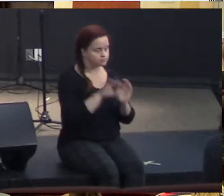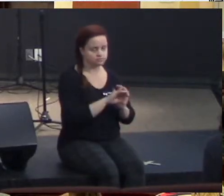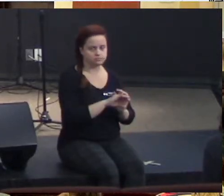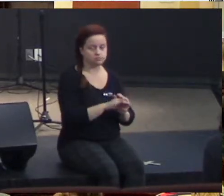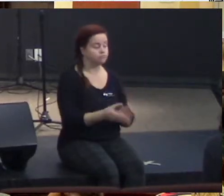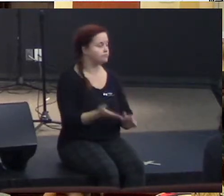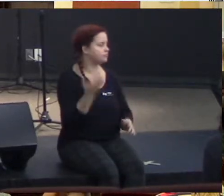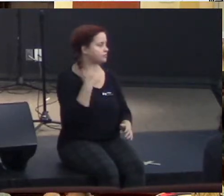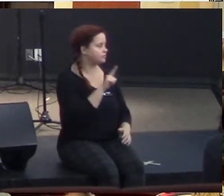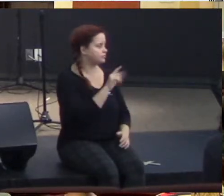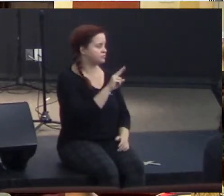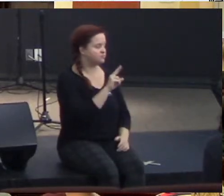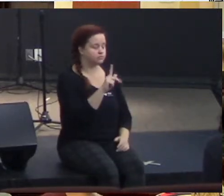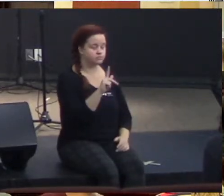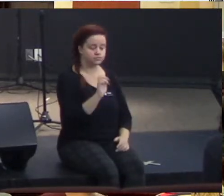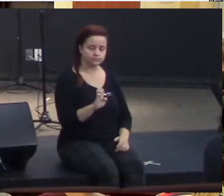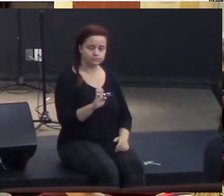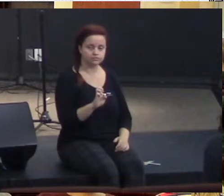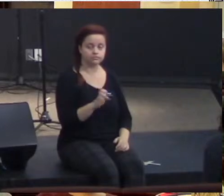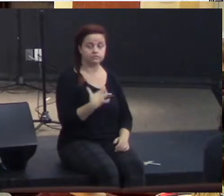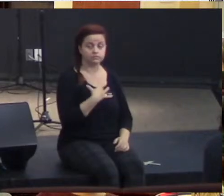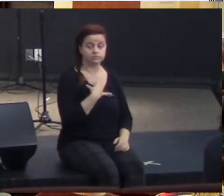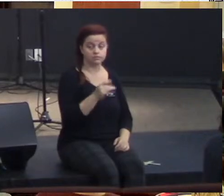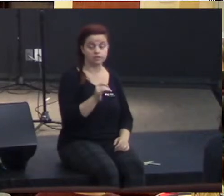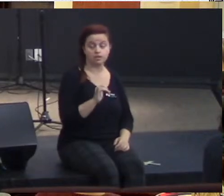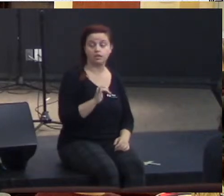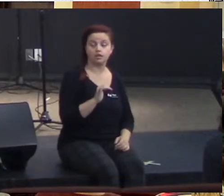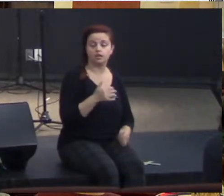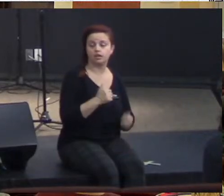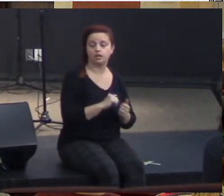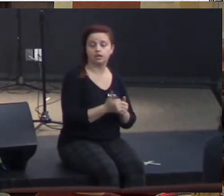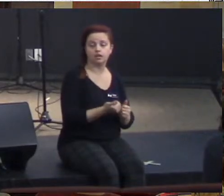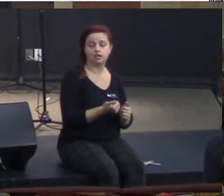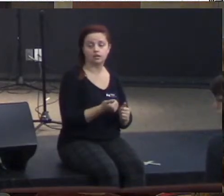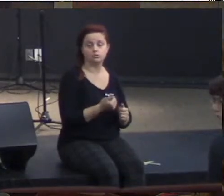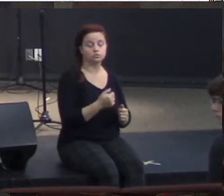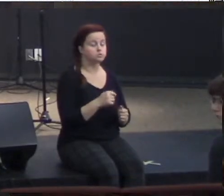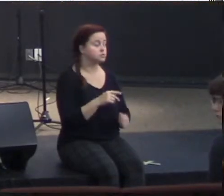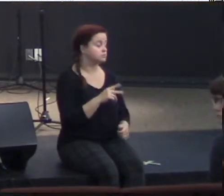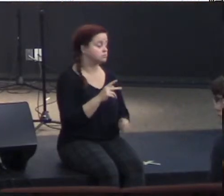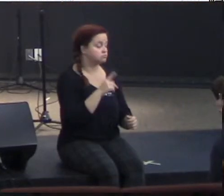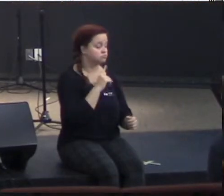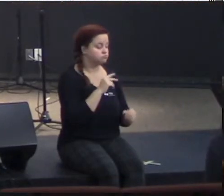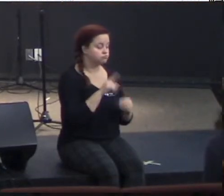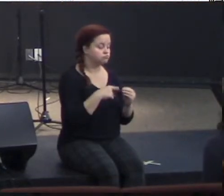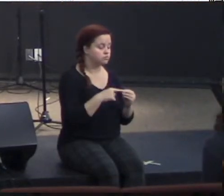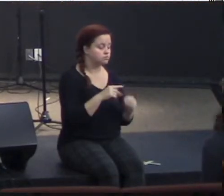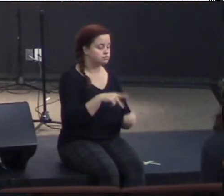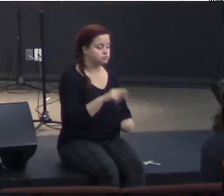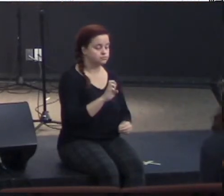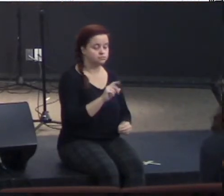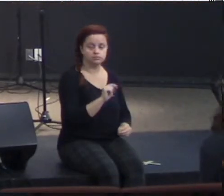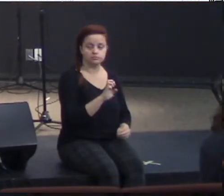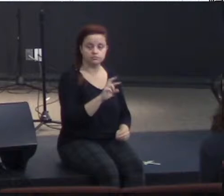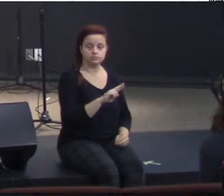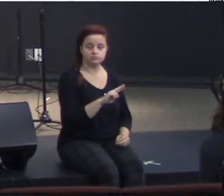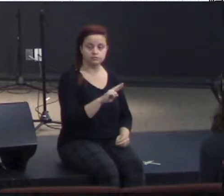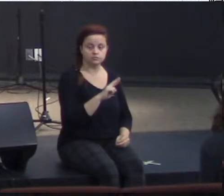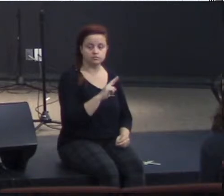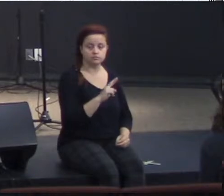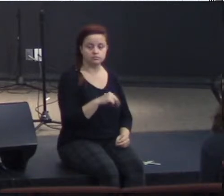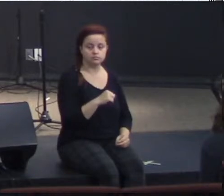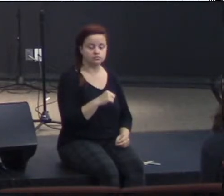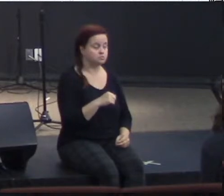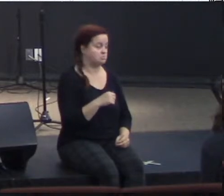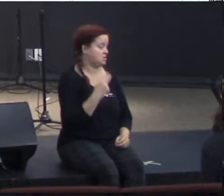Back in Luke, I like the way Luke talks about Peter in this way. It says, when Simon Peter saw this, this